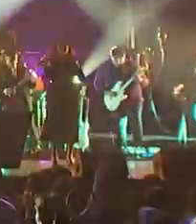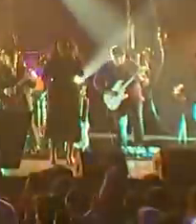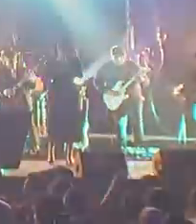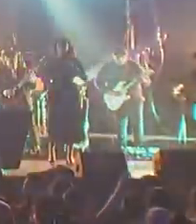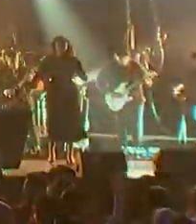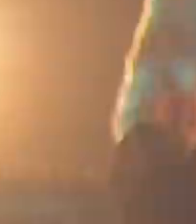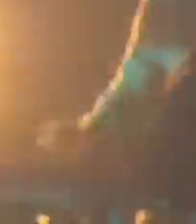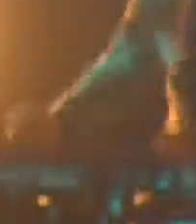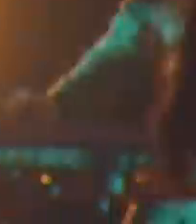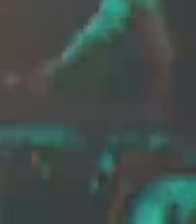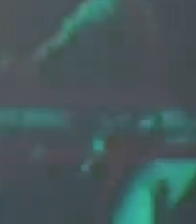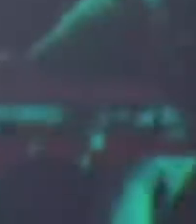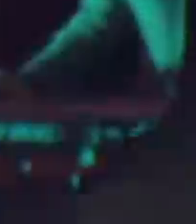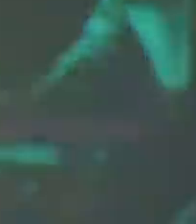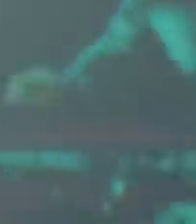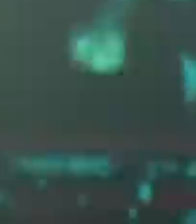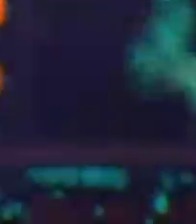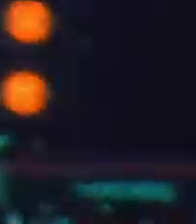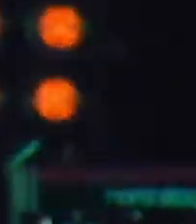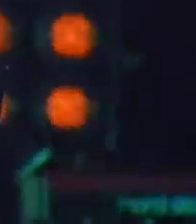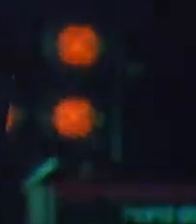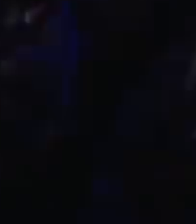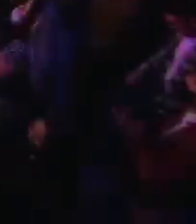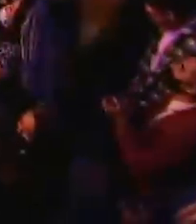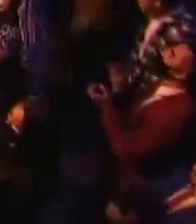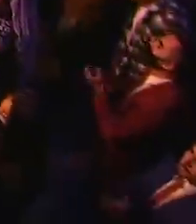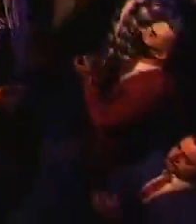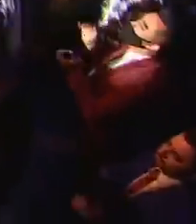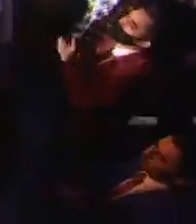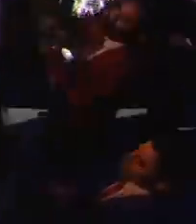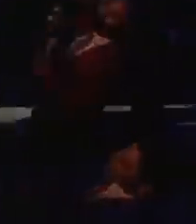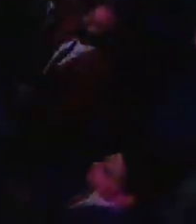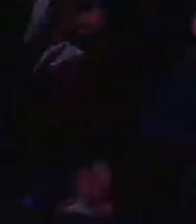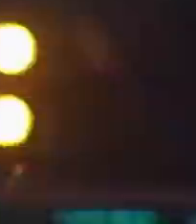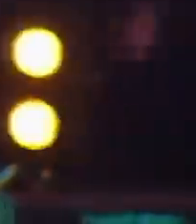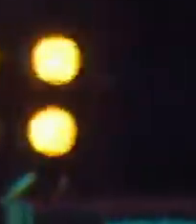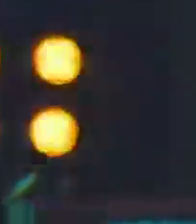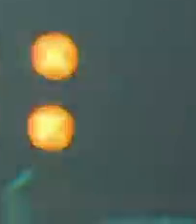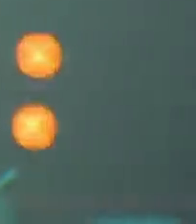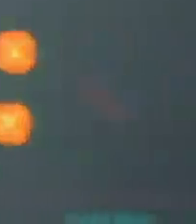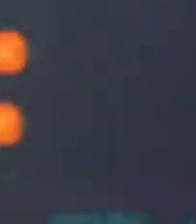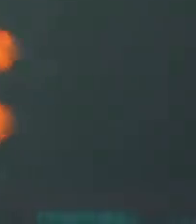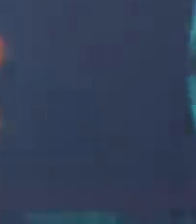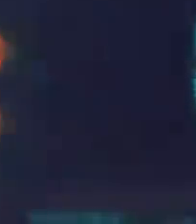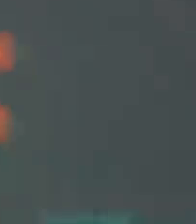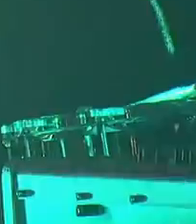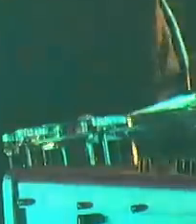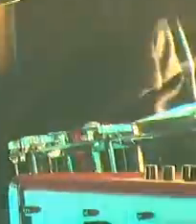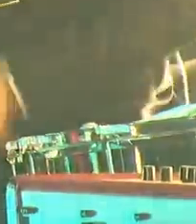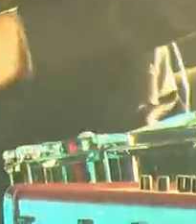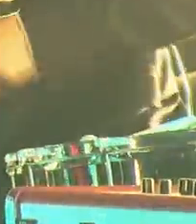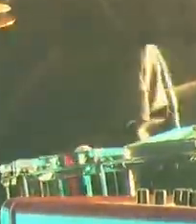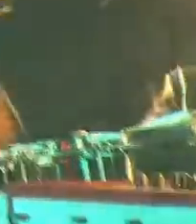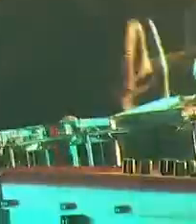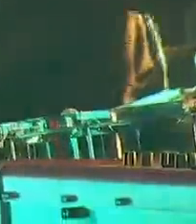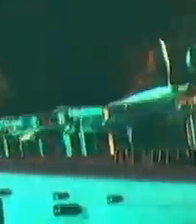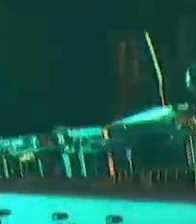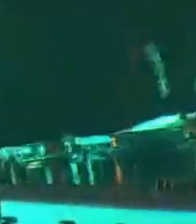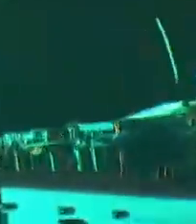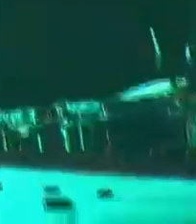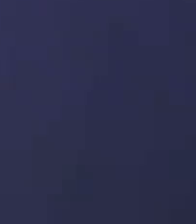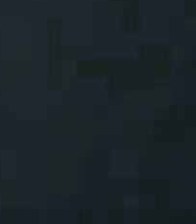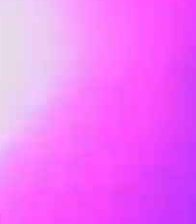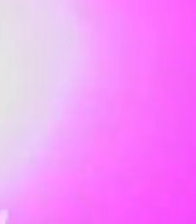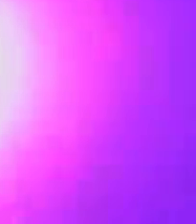that wants the glory of God to break out in this place? Put your hands together as we magnify the name that